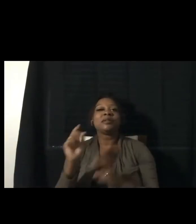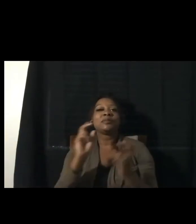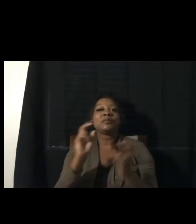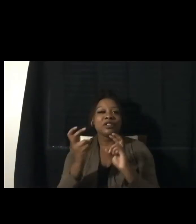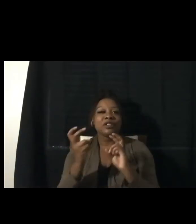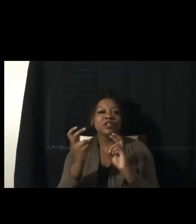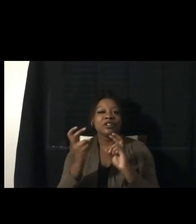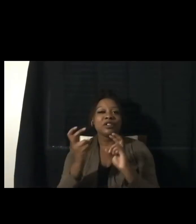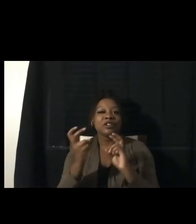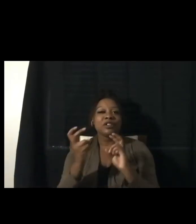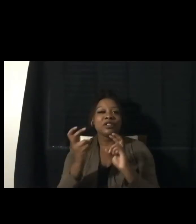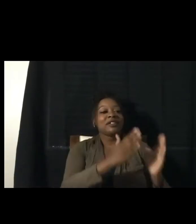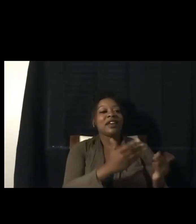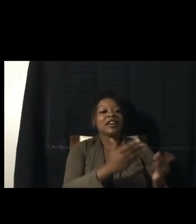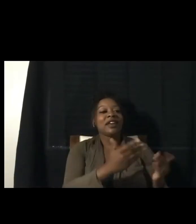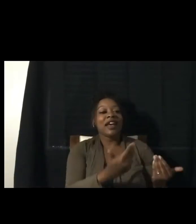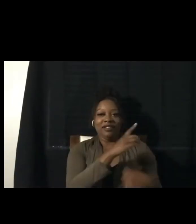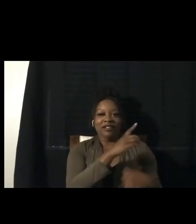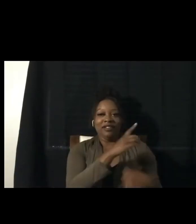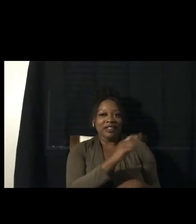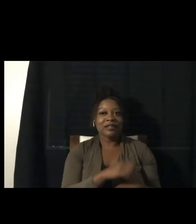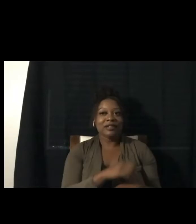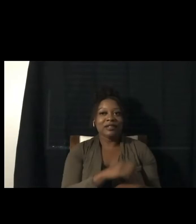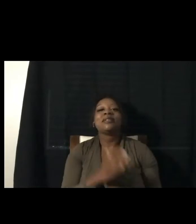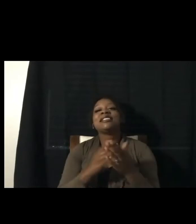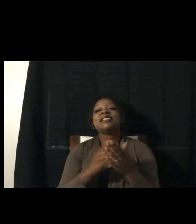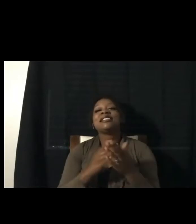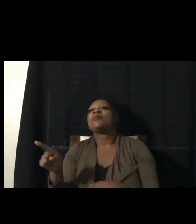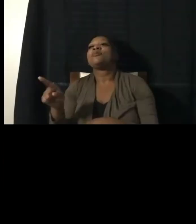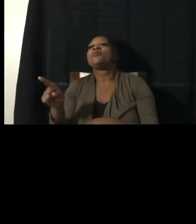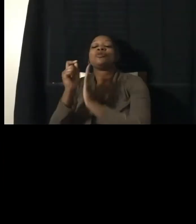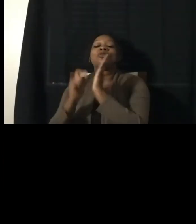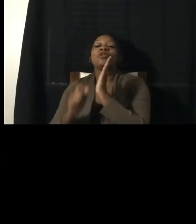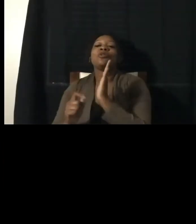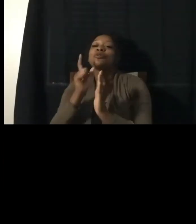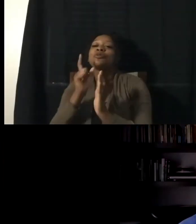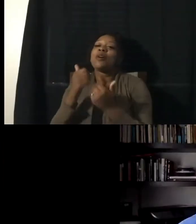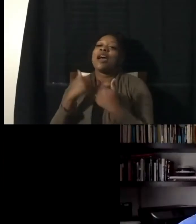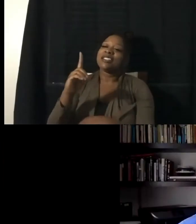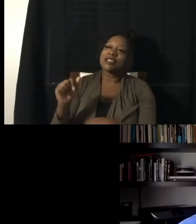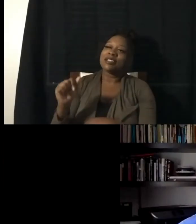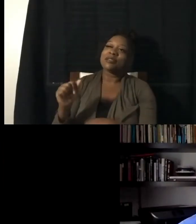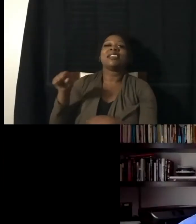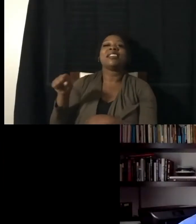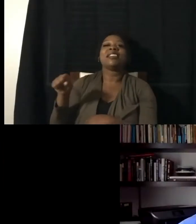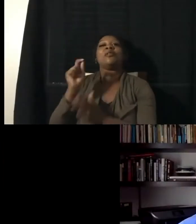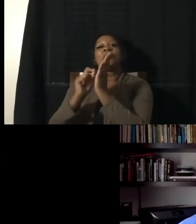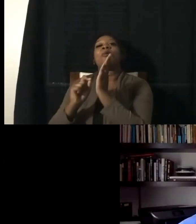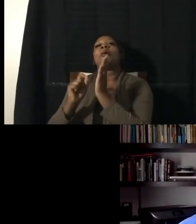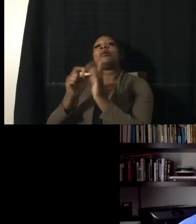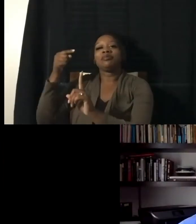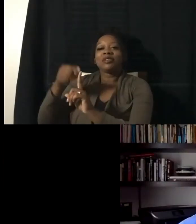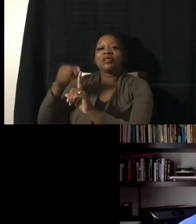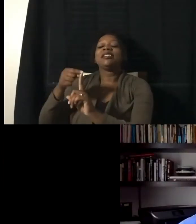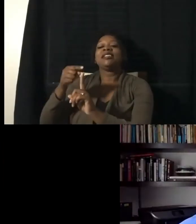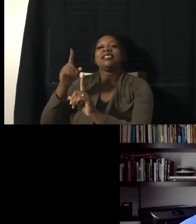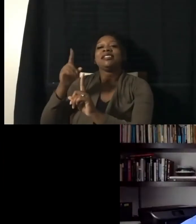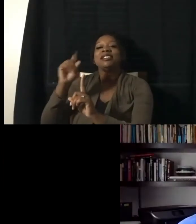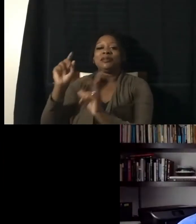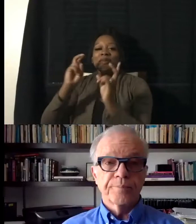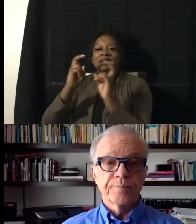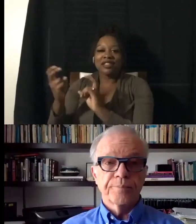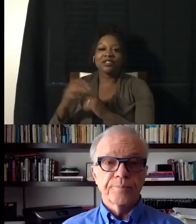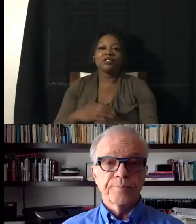with disabilities who cover disability issues. Please welcome Victoria Arlen from ESPN, Tim Gray